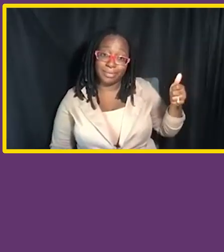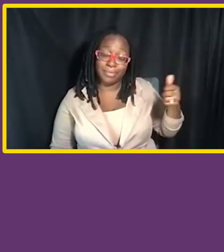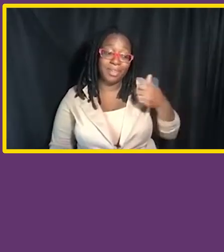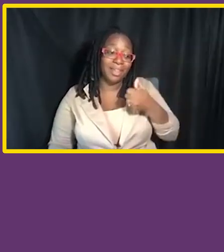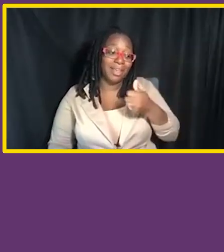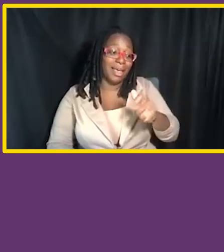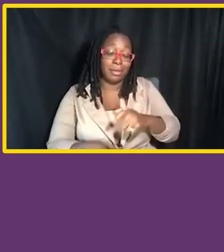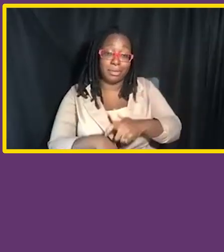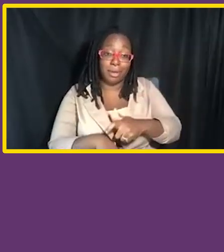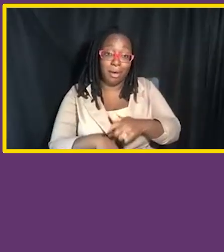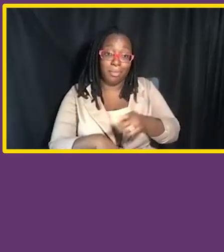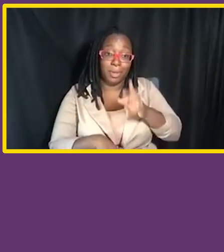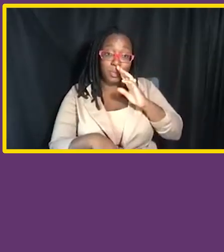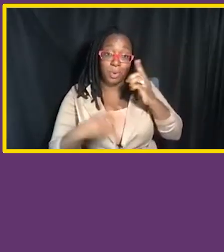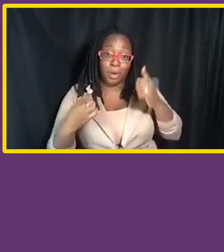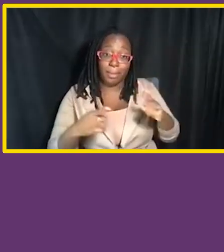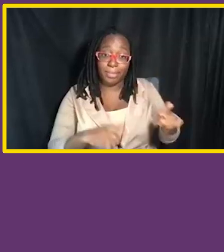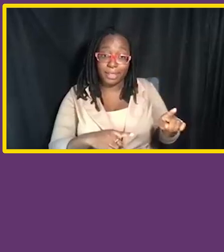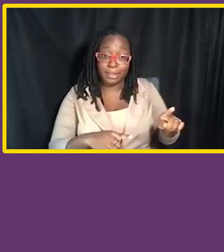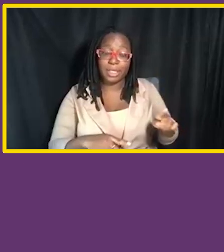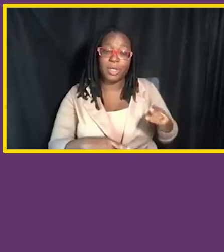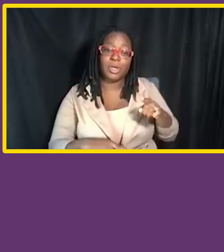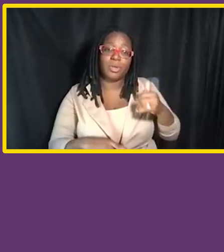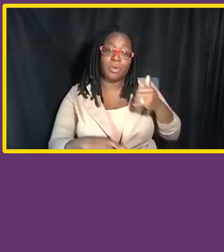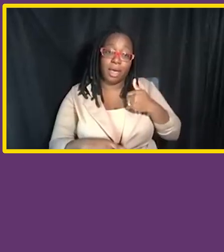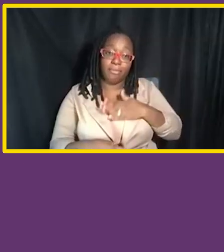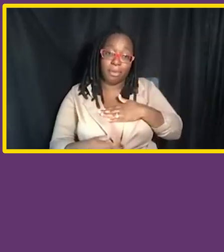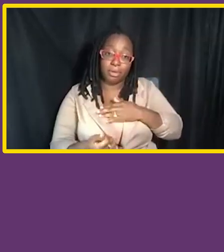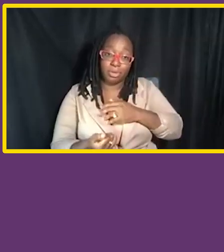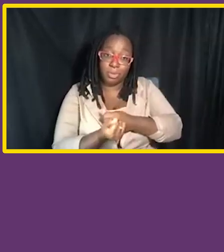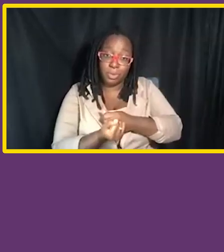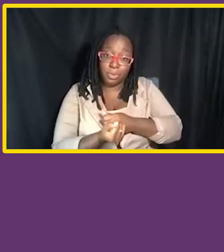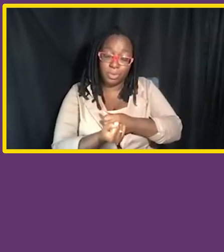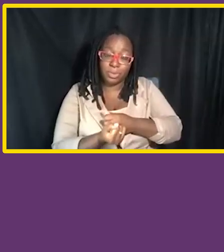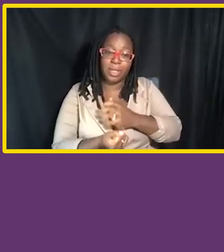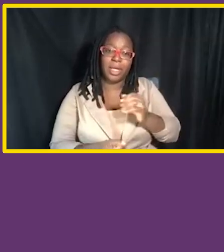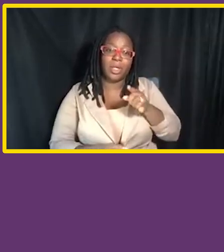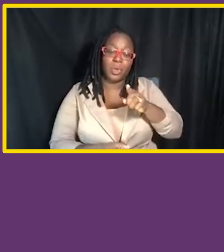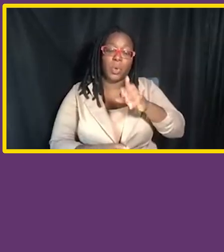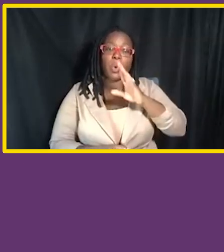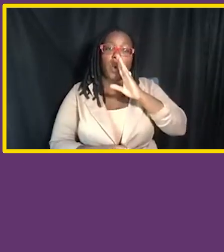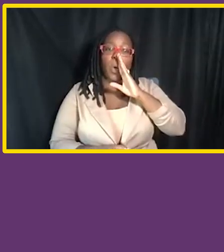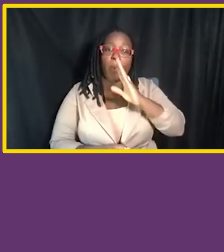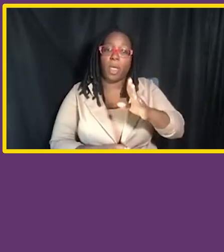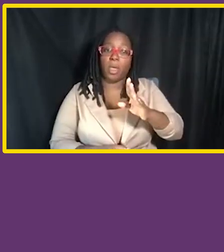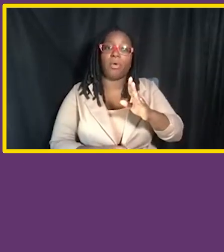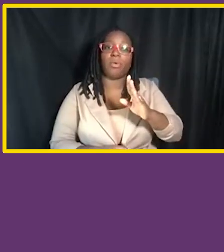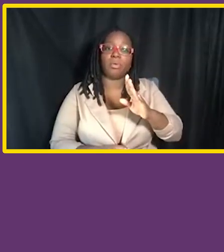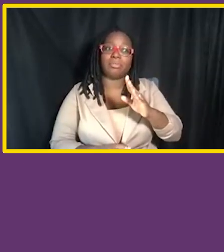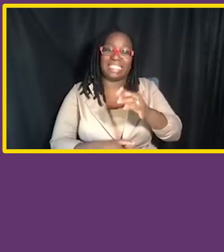were to happen at this organization, you have my support and you will be given that